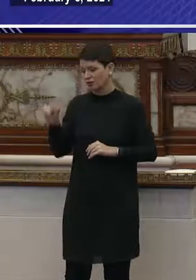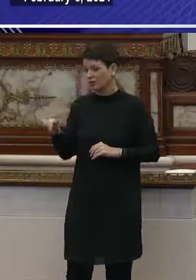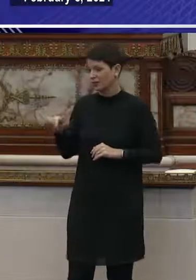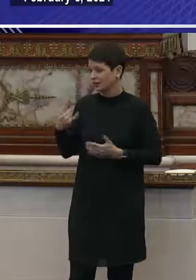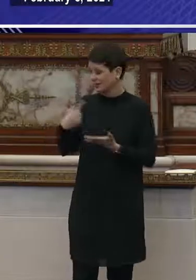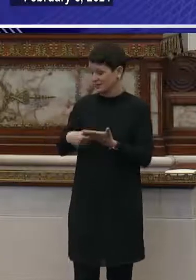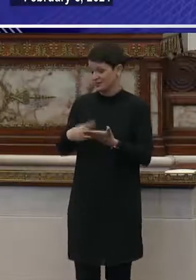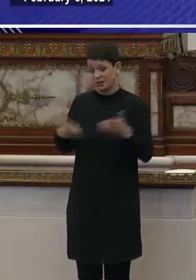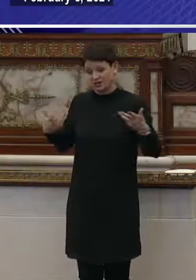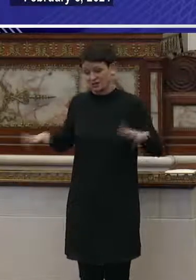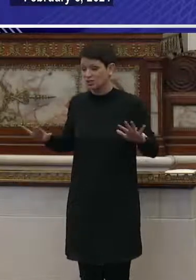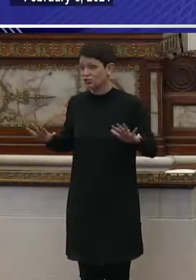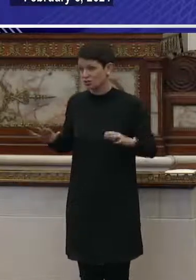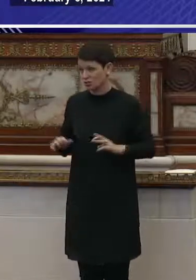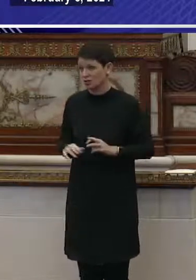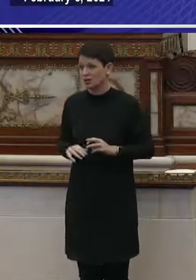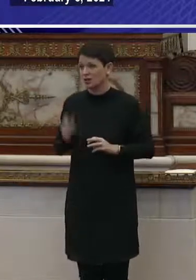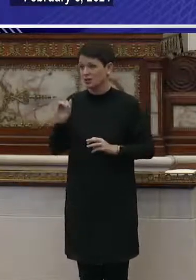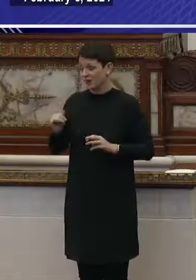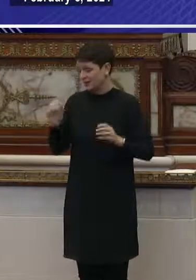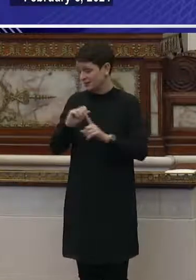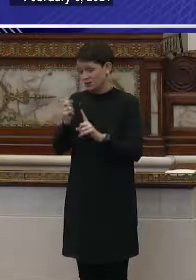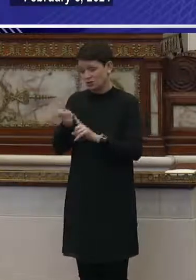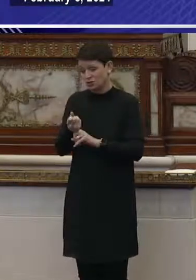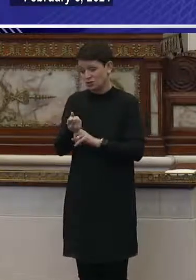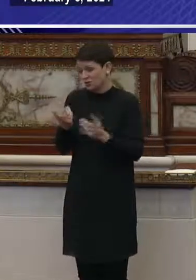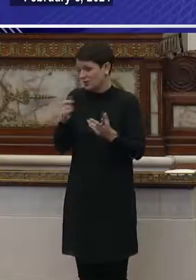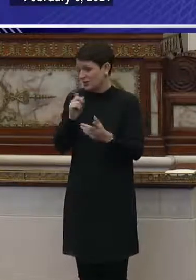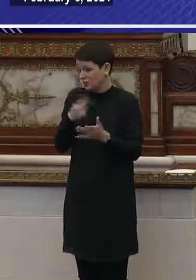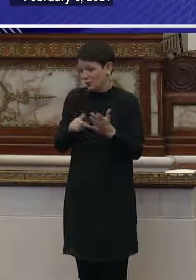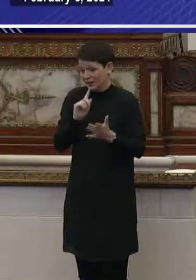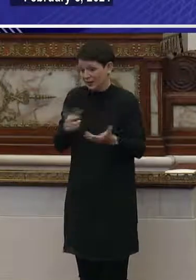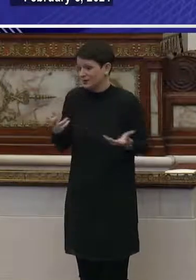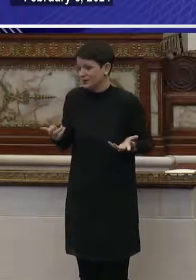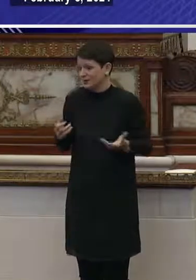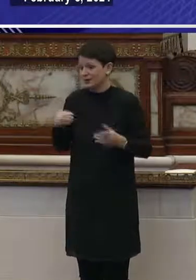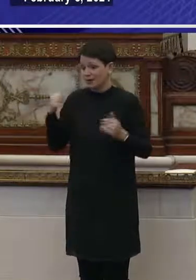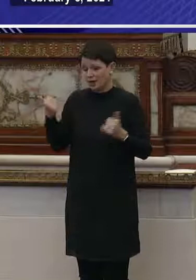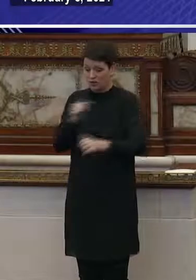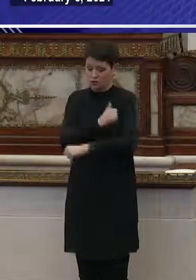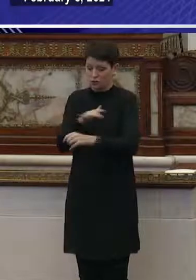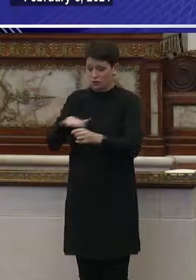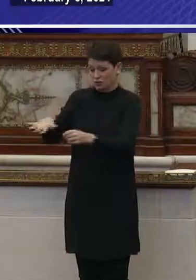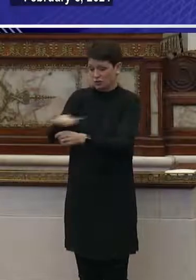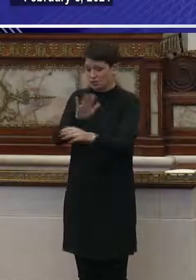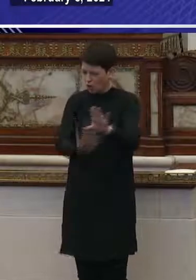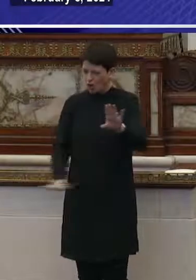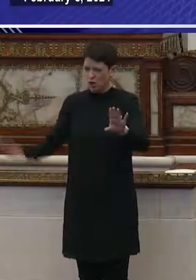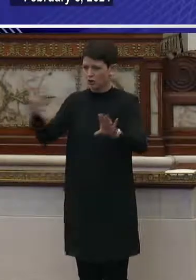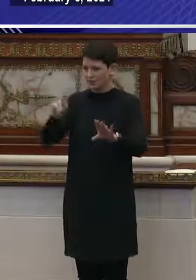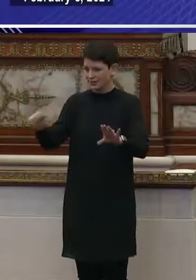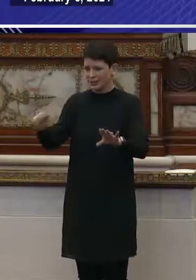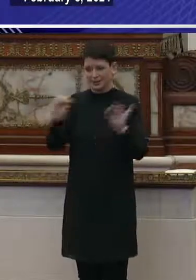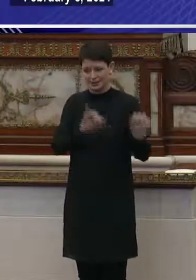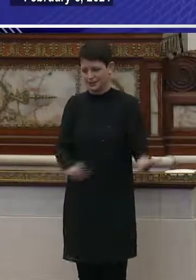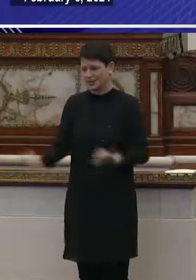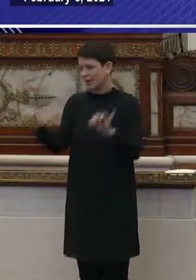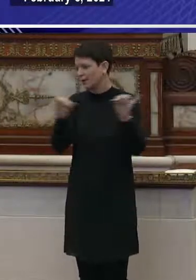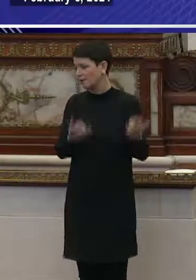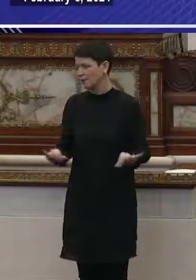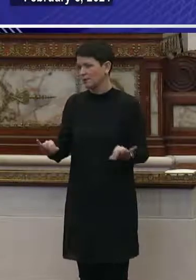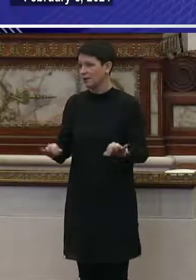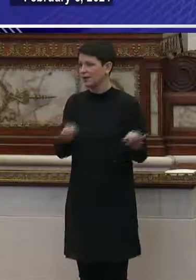covered that. And that's the situation as it exists in other jurisdictions across the country. It's the situation that